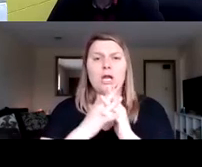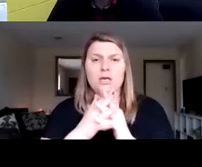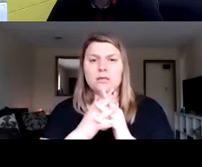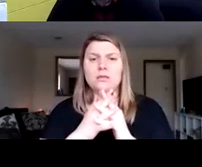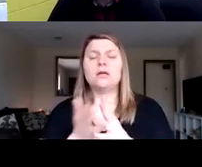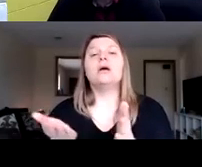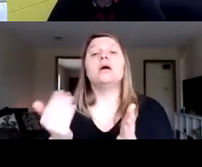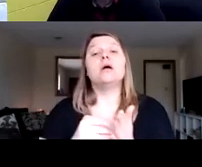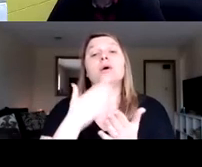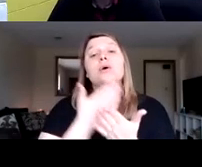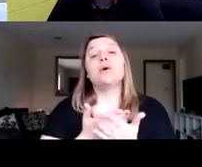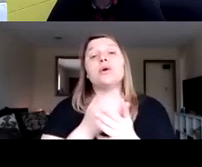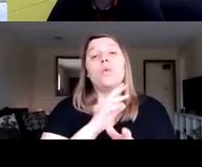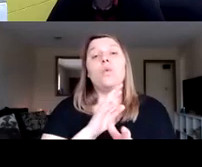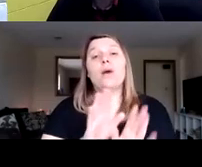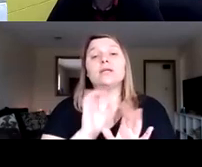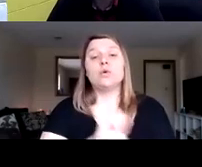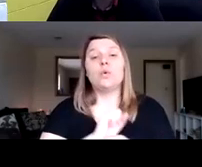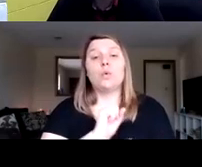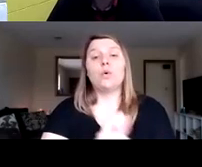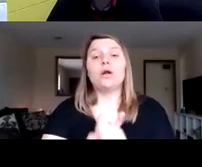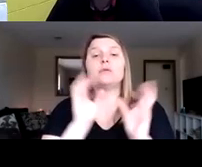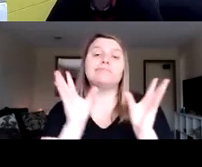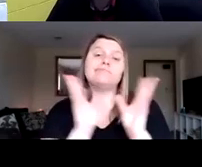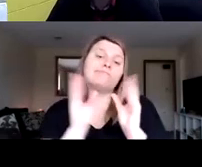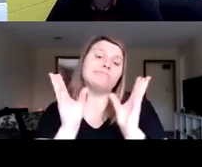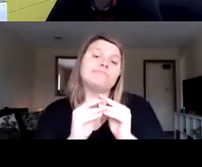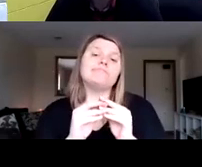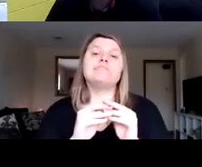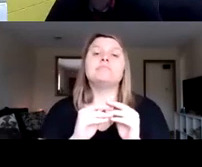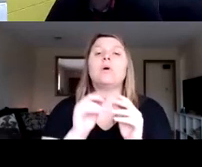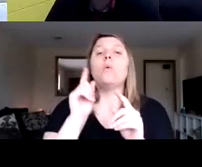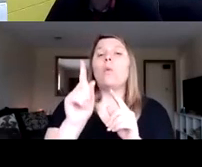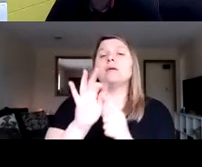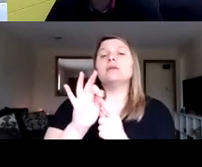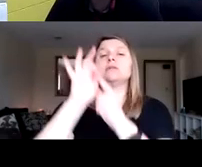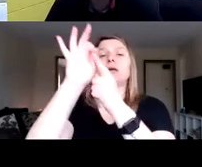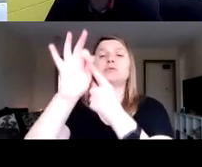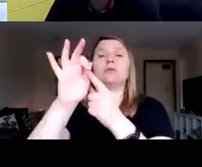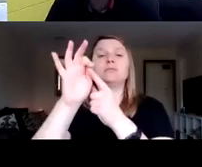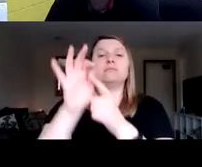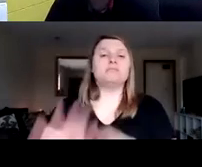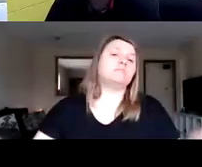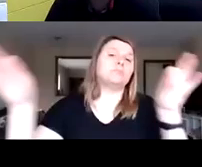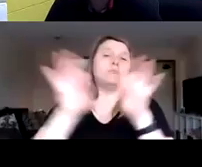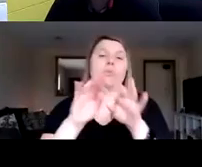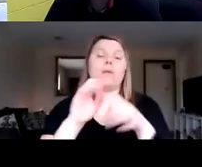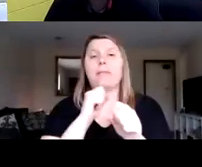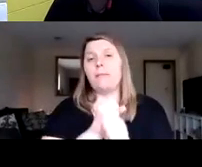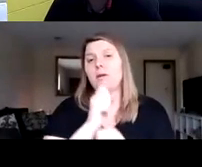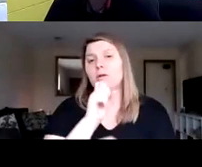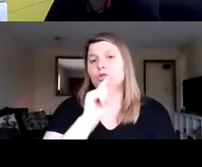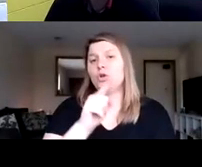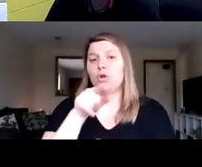it's good ways to collaborate and meet with colleagues. The one caveat that I will say, I think it's so critical to make sure that